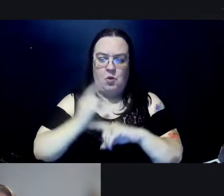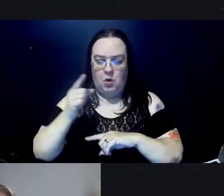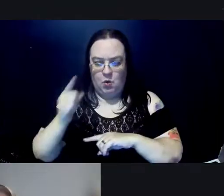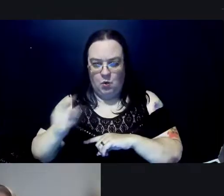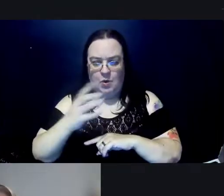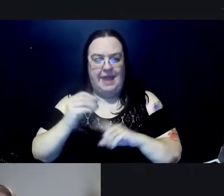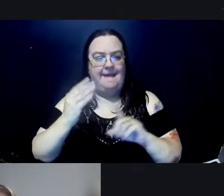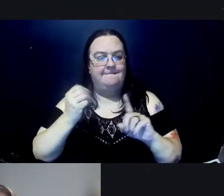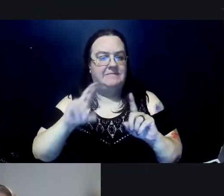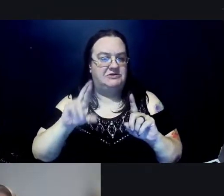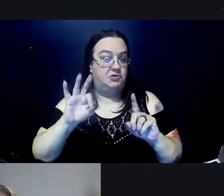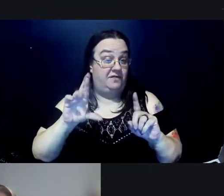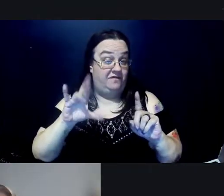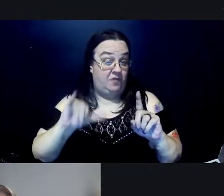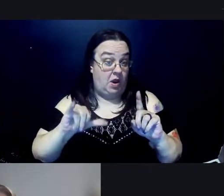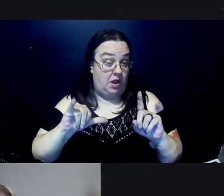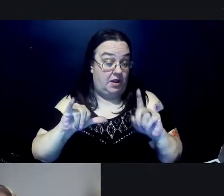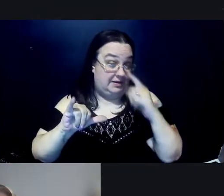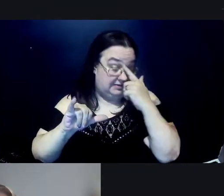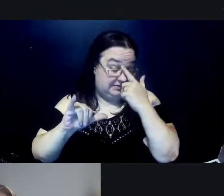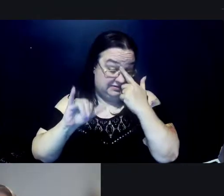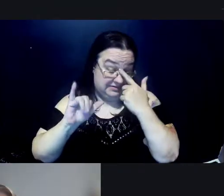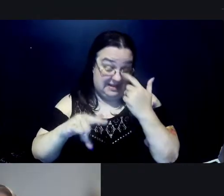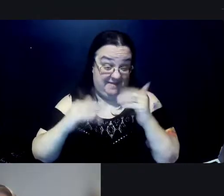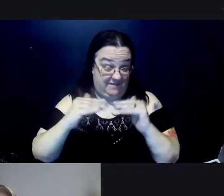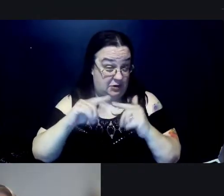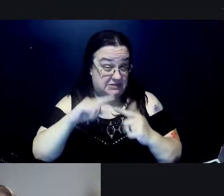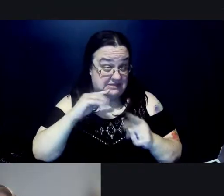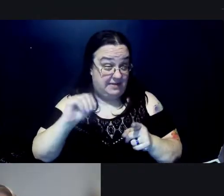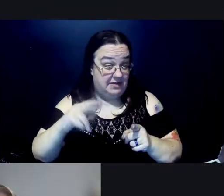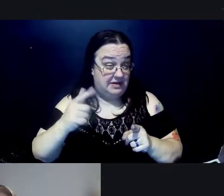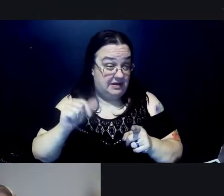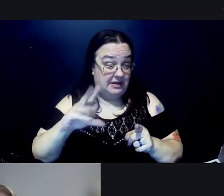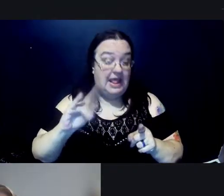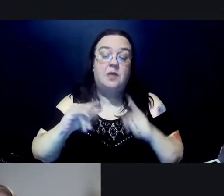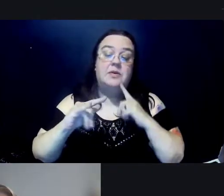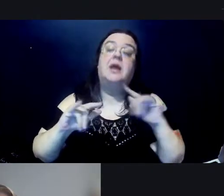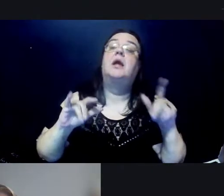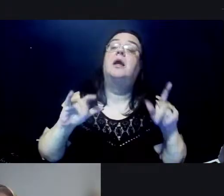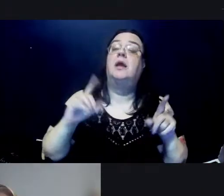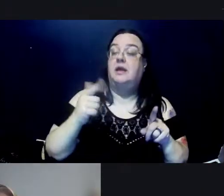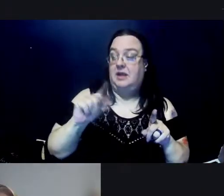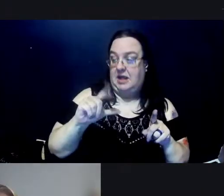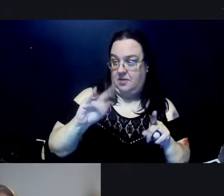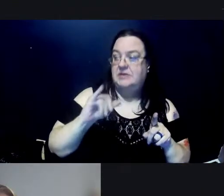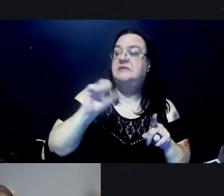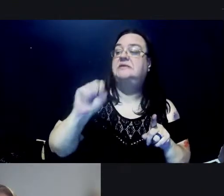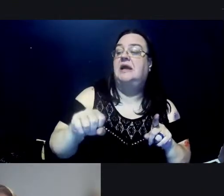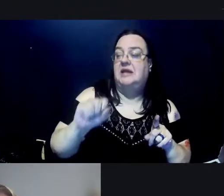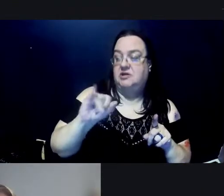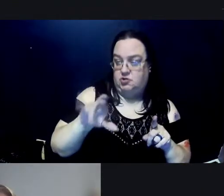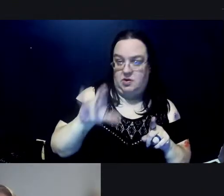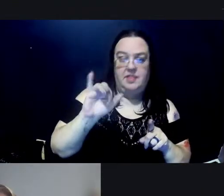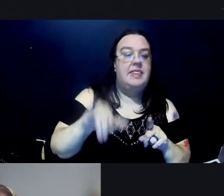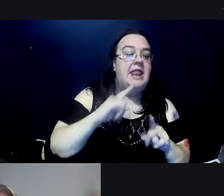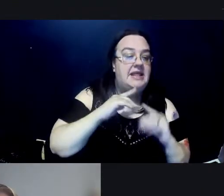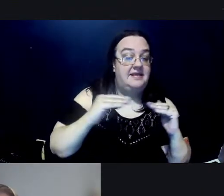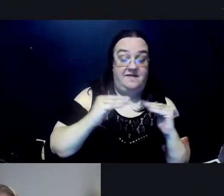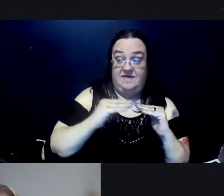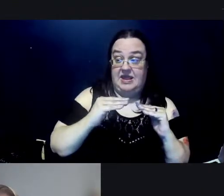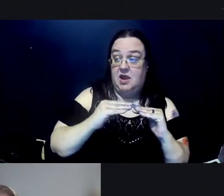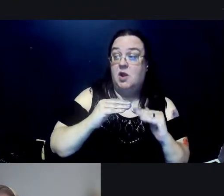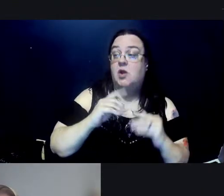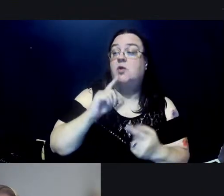Fry. Is that fair, Mr. Galloway? Go ahead. Yes, sir. Yes, sir. That is fair. To the point